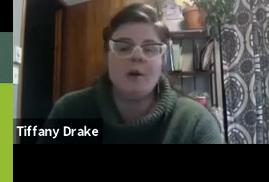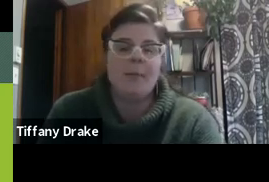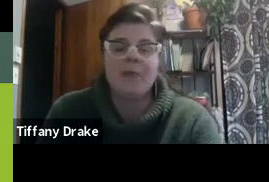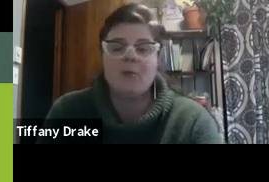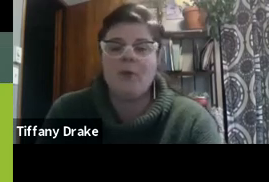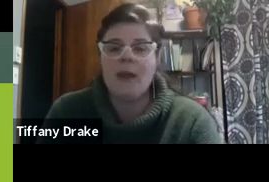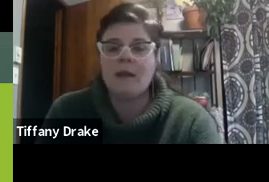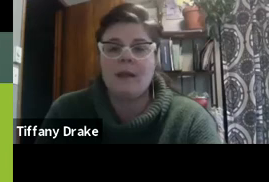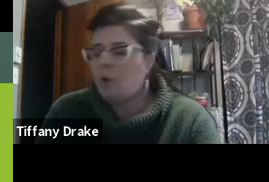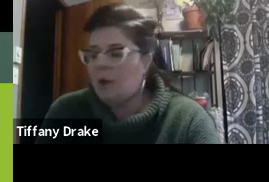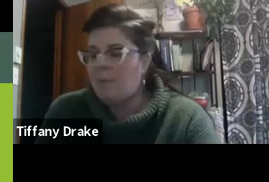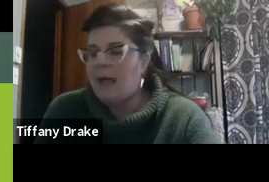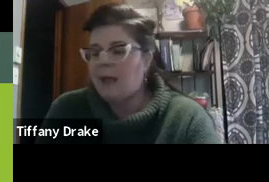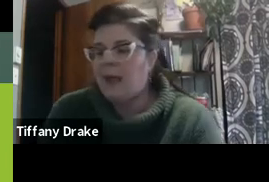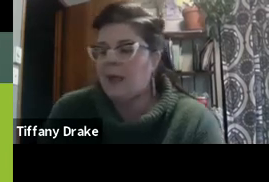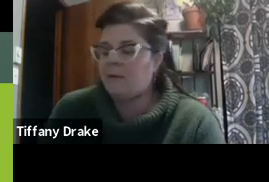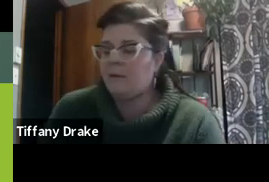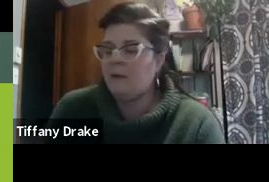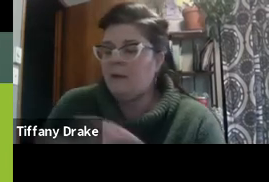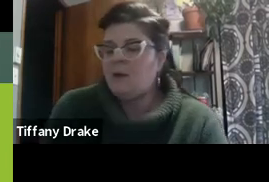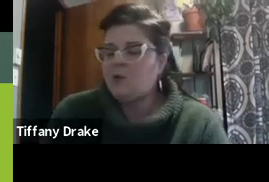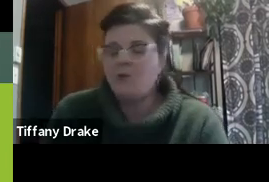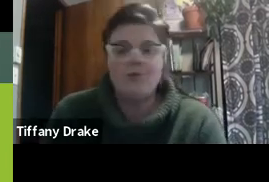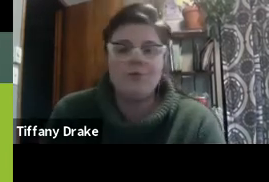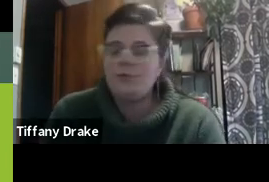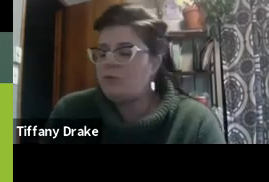water bathroom break, and we'll come back at